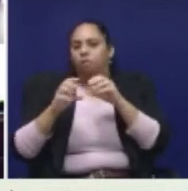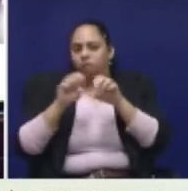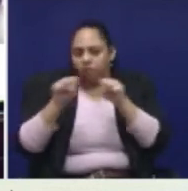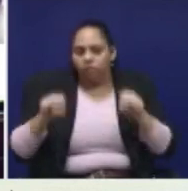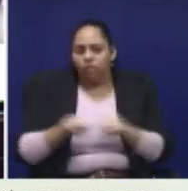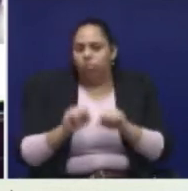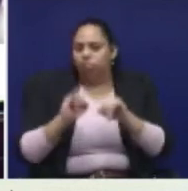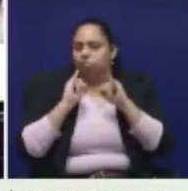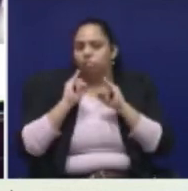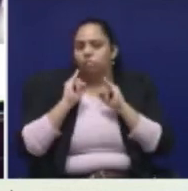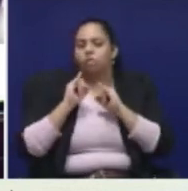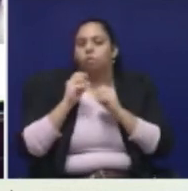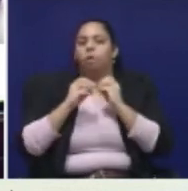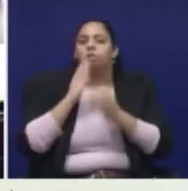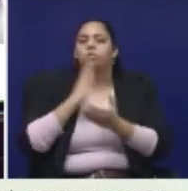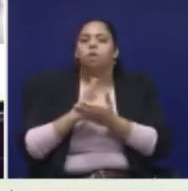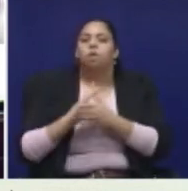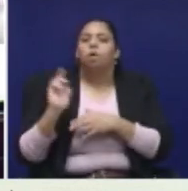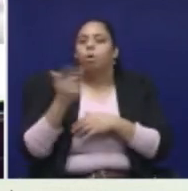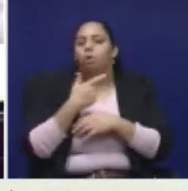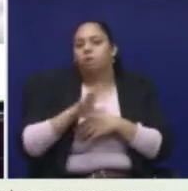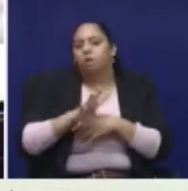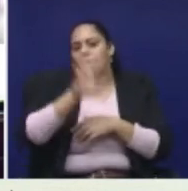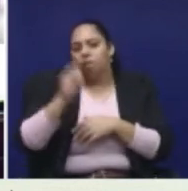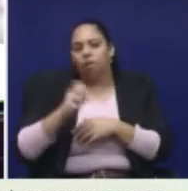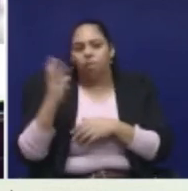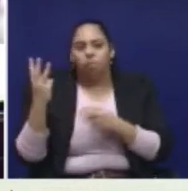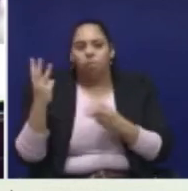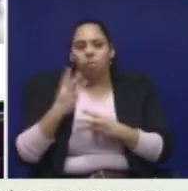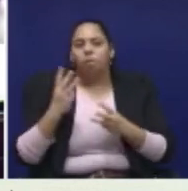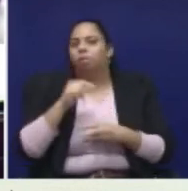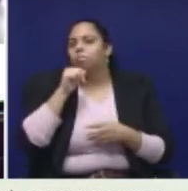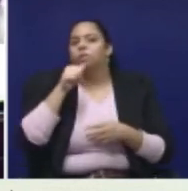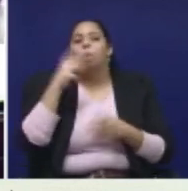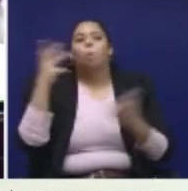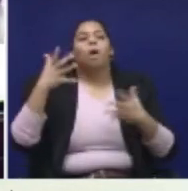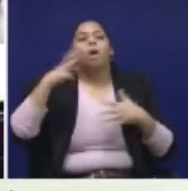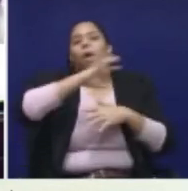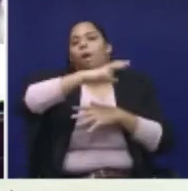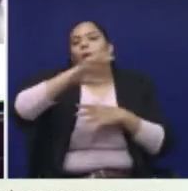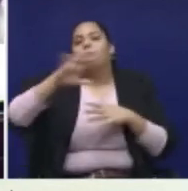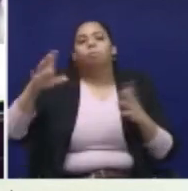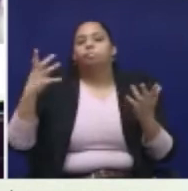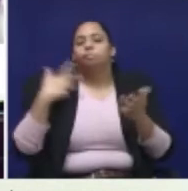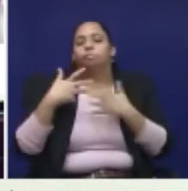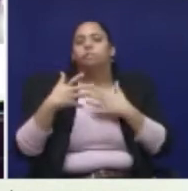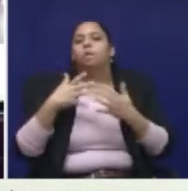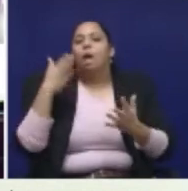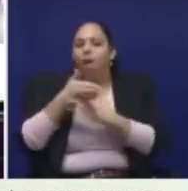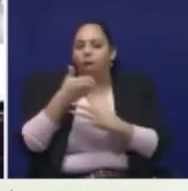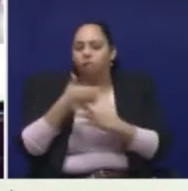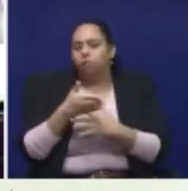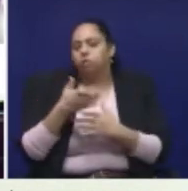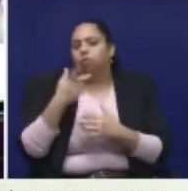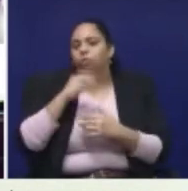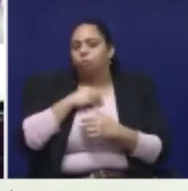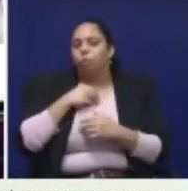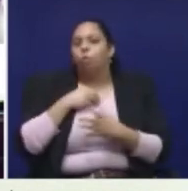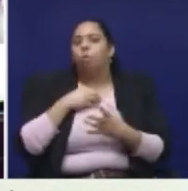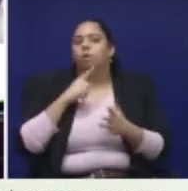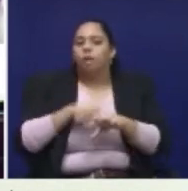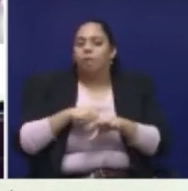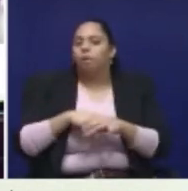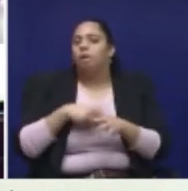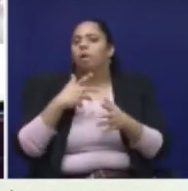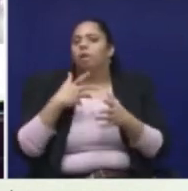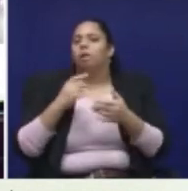to ensure that every South African, regardless of geography or circumstance, has access to timely, accurate,